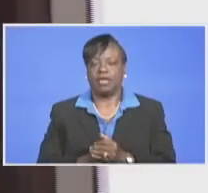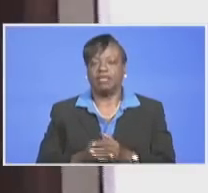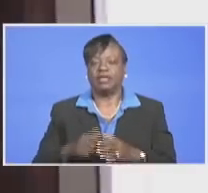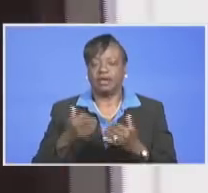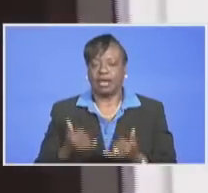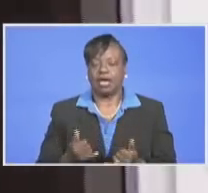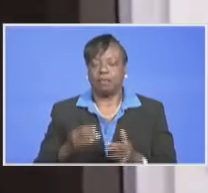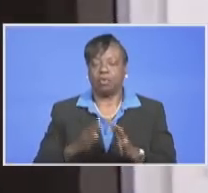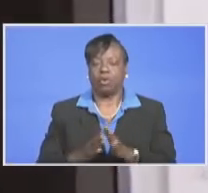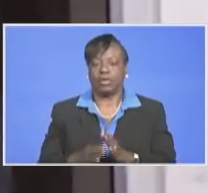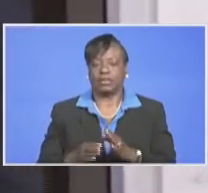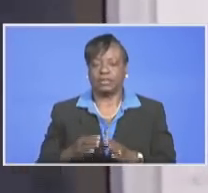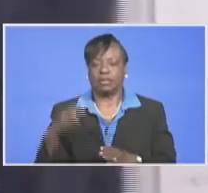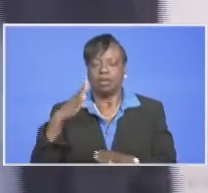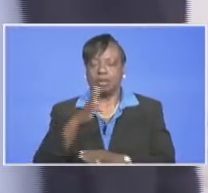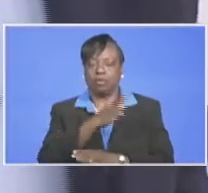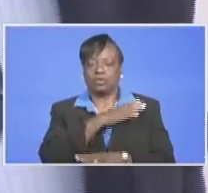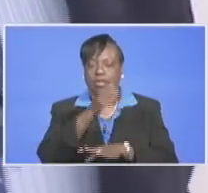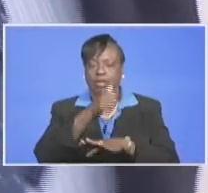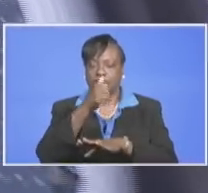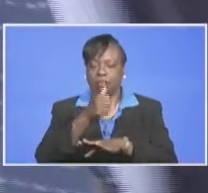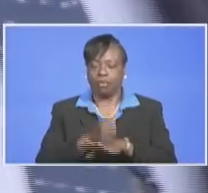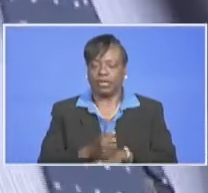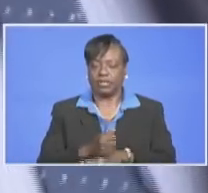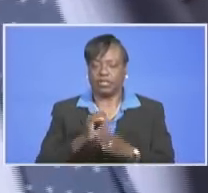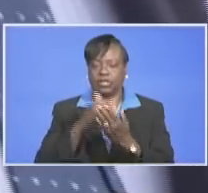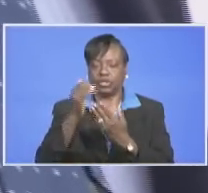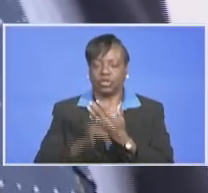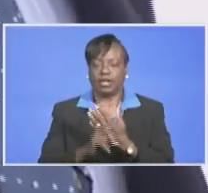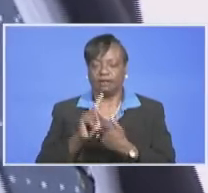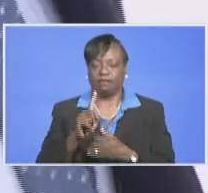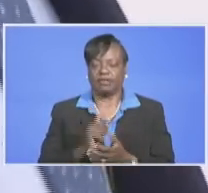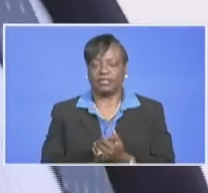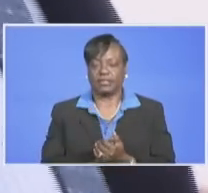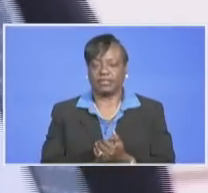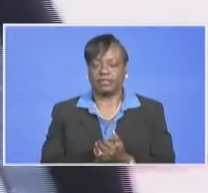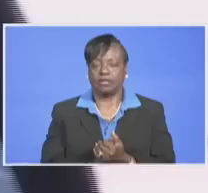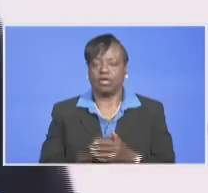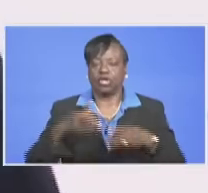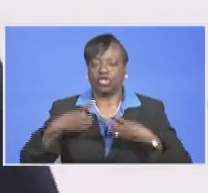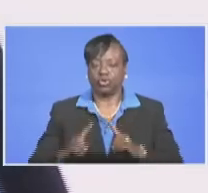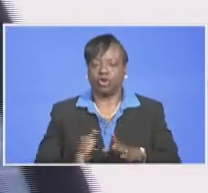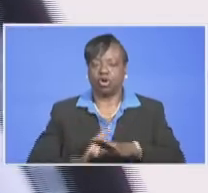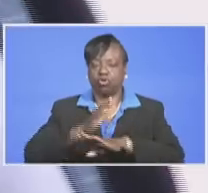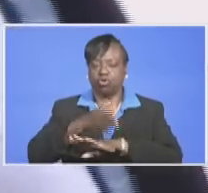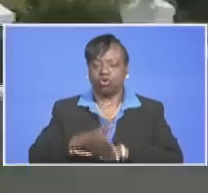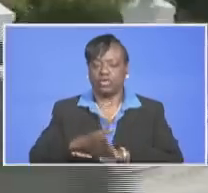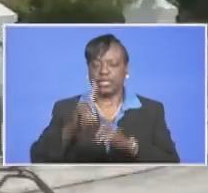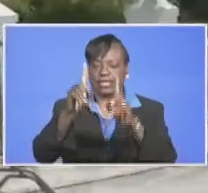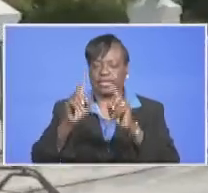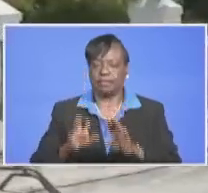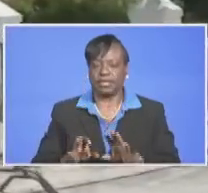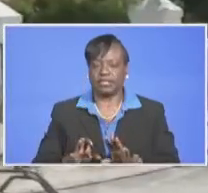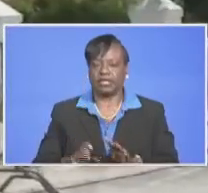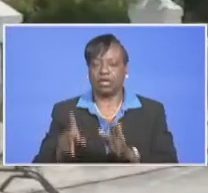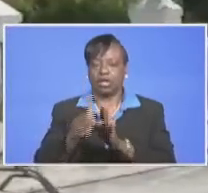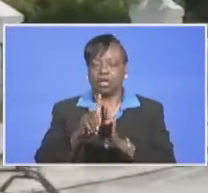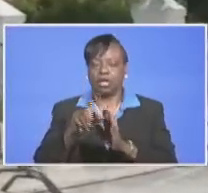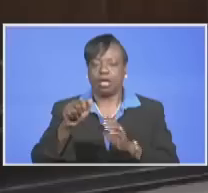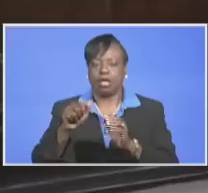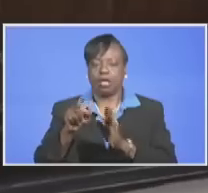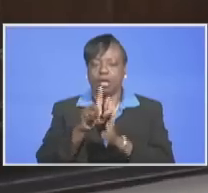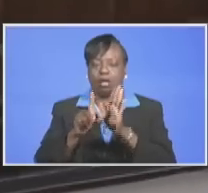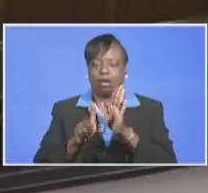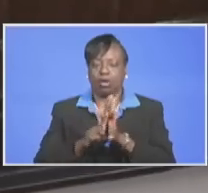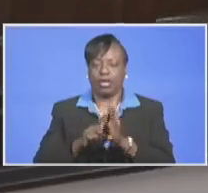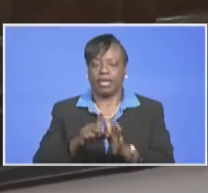1st, 2017 to the 30th of June 2020. During cross-examination, Attorney Knight asked Leslie Isaacs